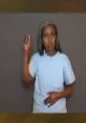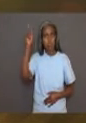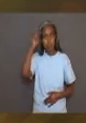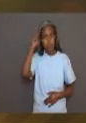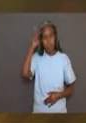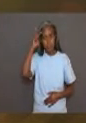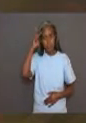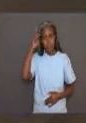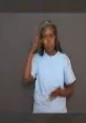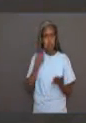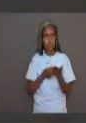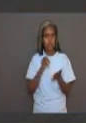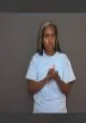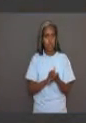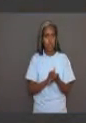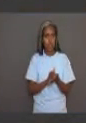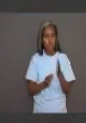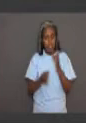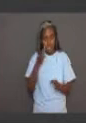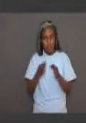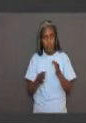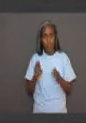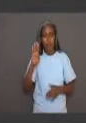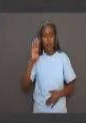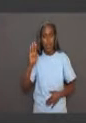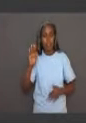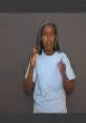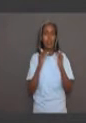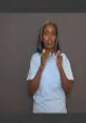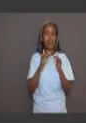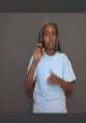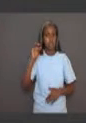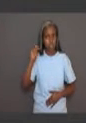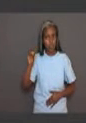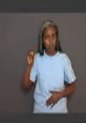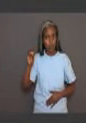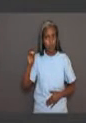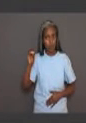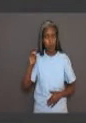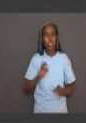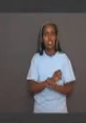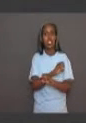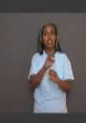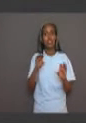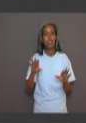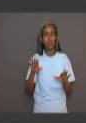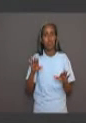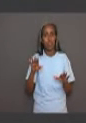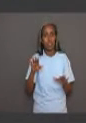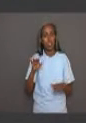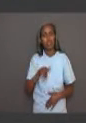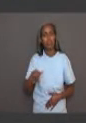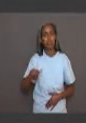Pearson's in that if beta equals 0, the distribution